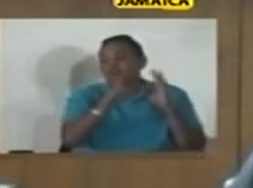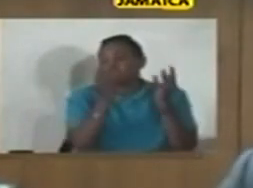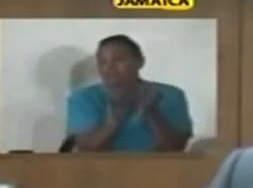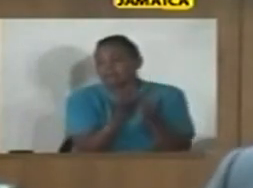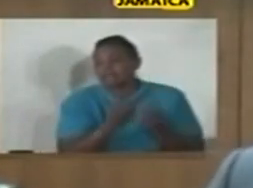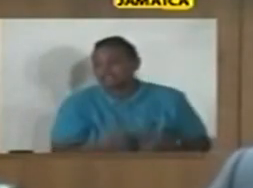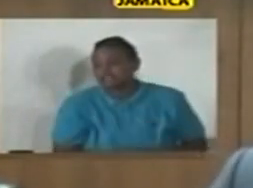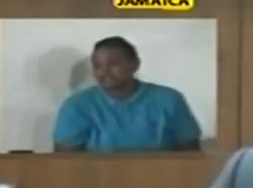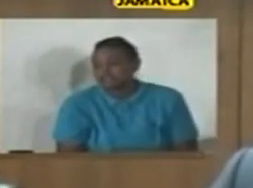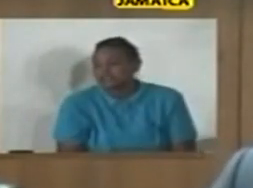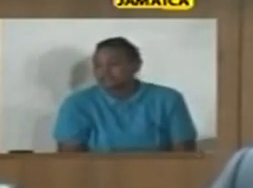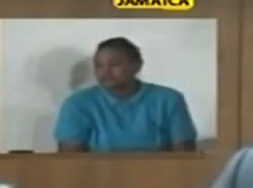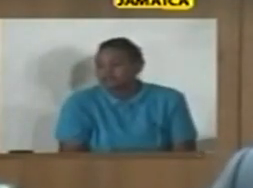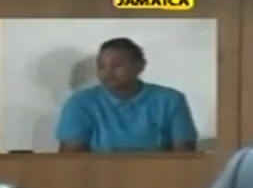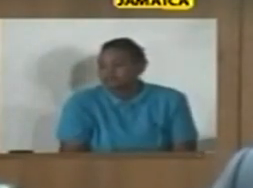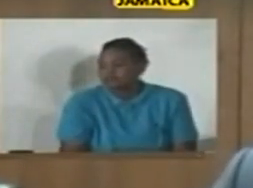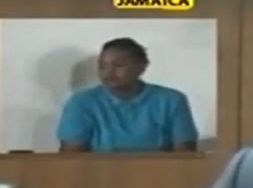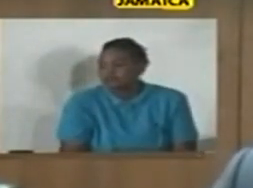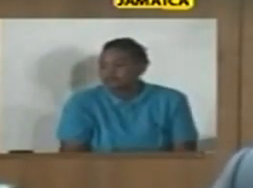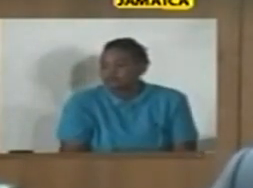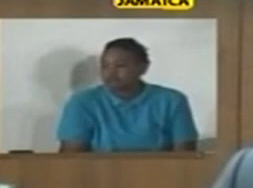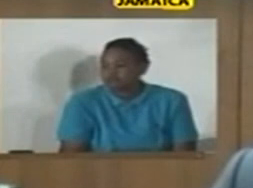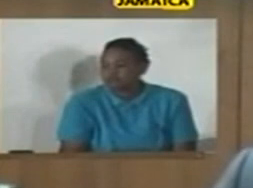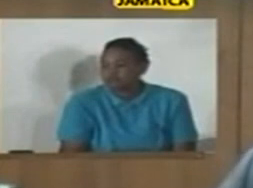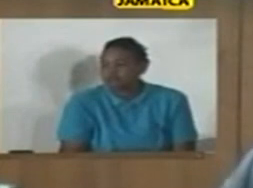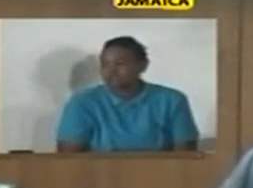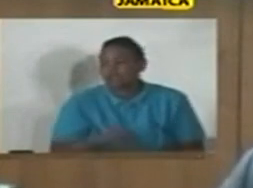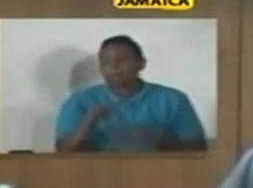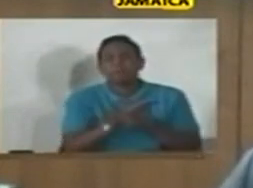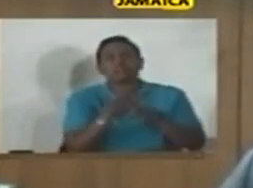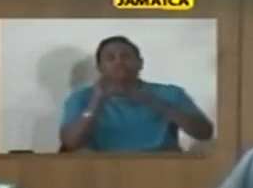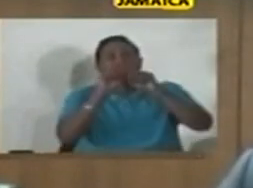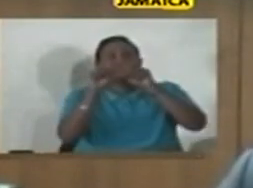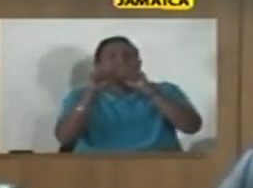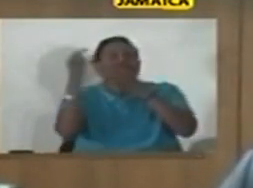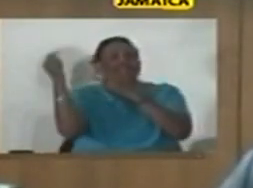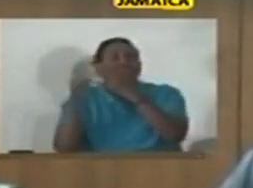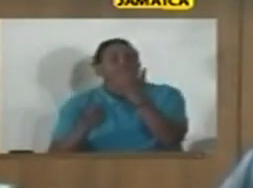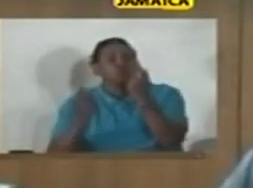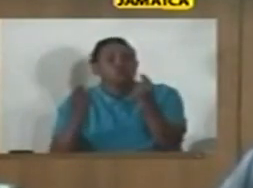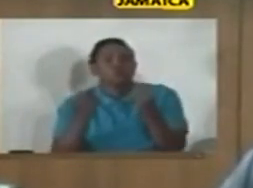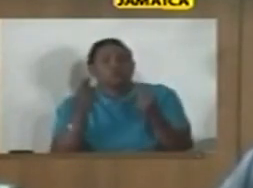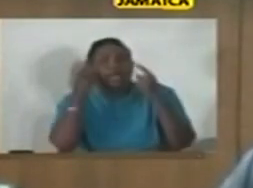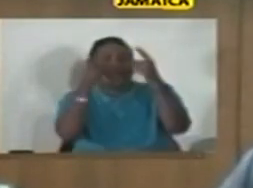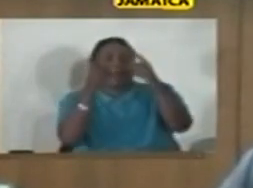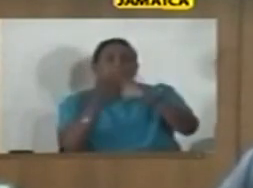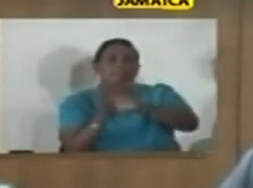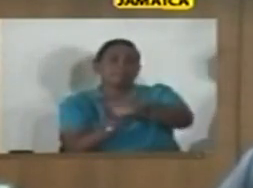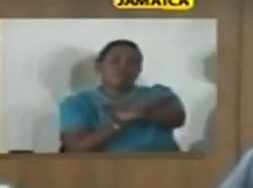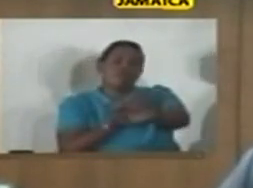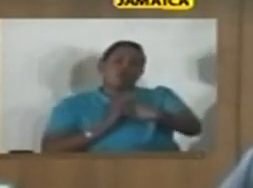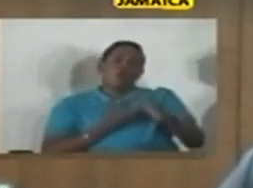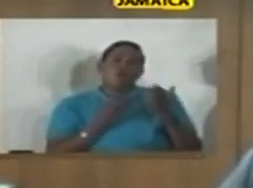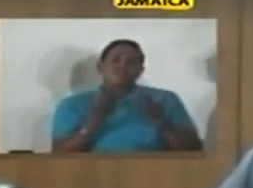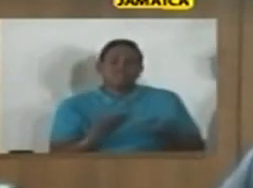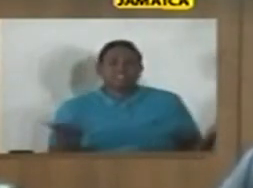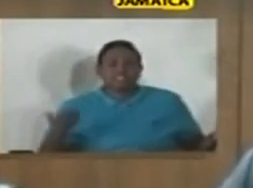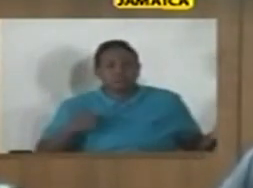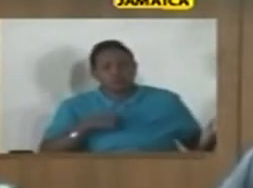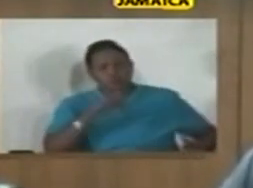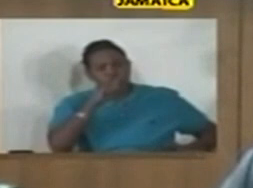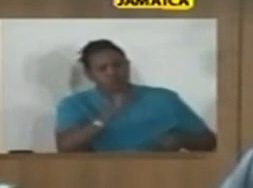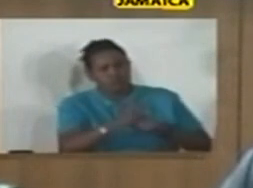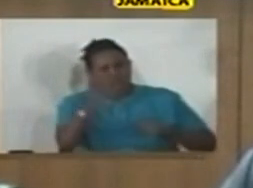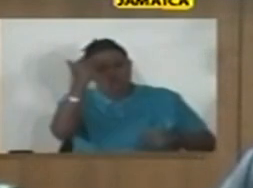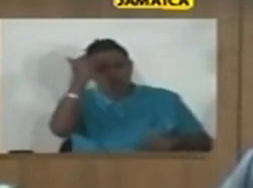families. The Ministry has embarked upon a number of initiatives aimed at improving our facilities. We are aware that